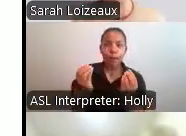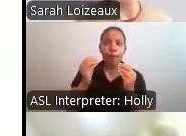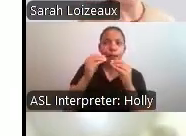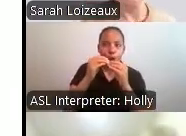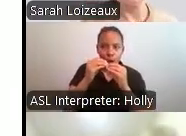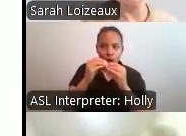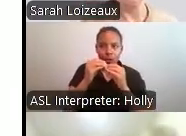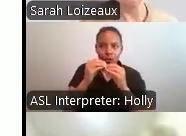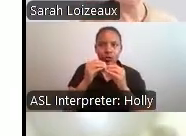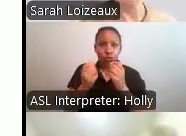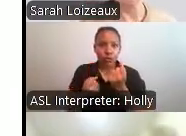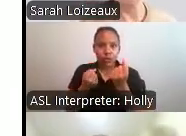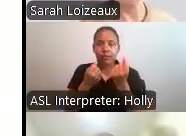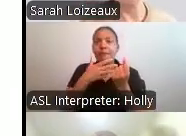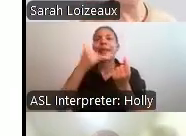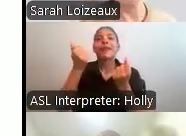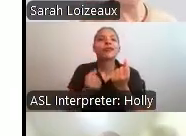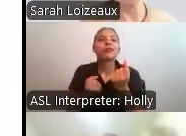Um,